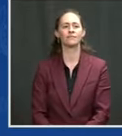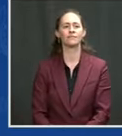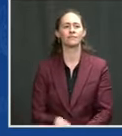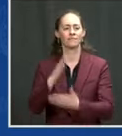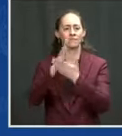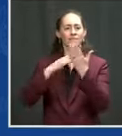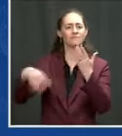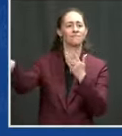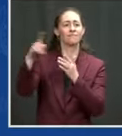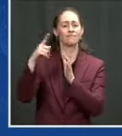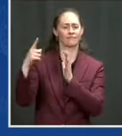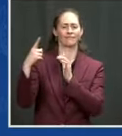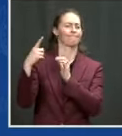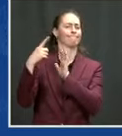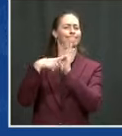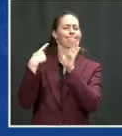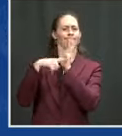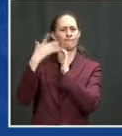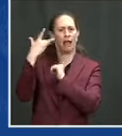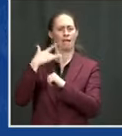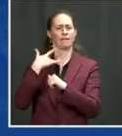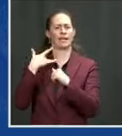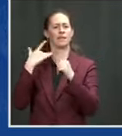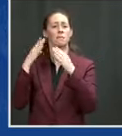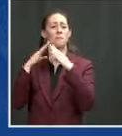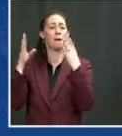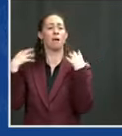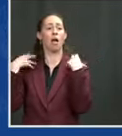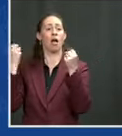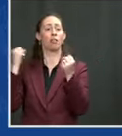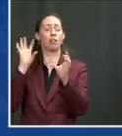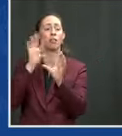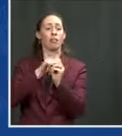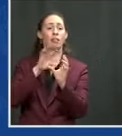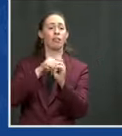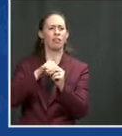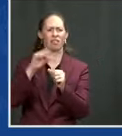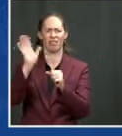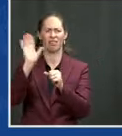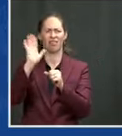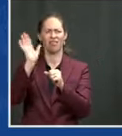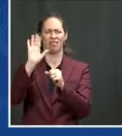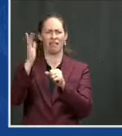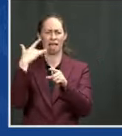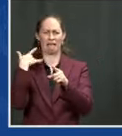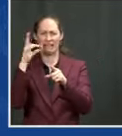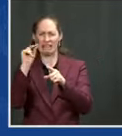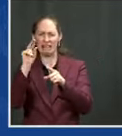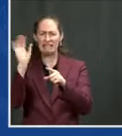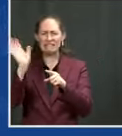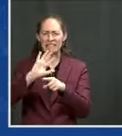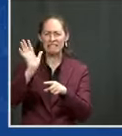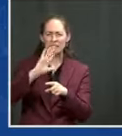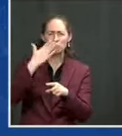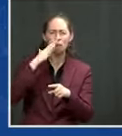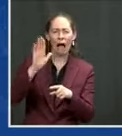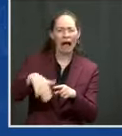them involved and not from you all, but you know, from others. And, but I, I think you've done